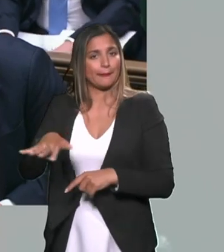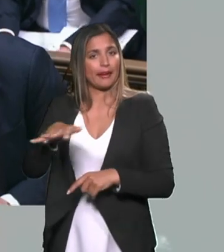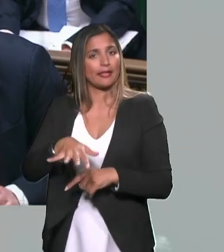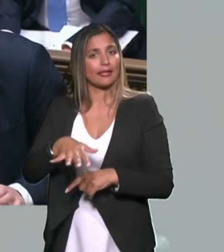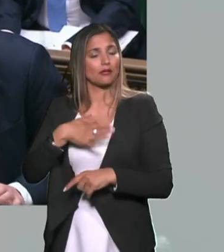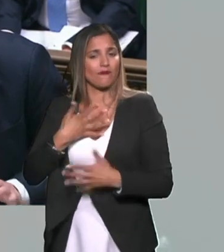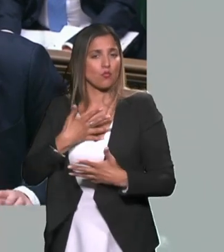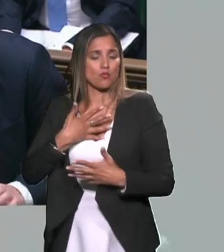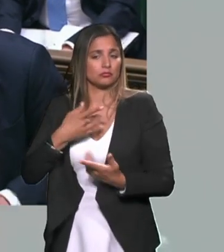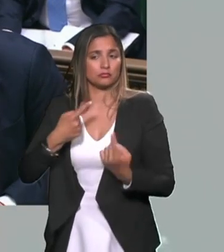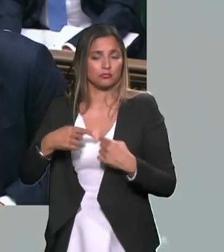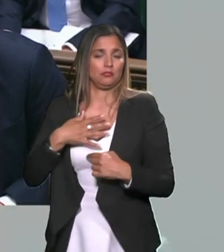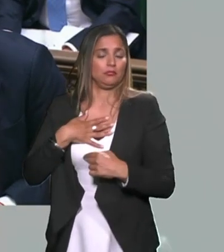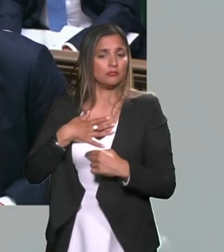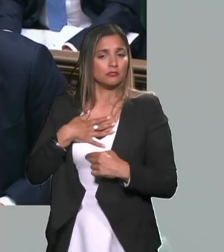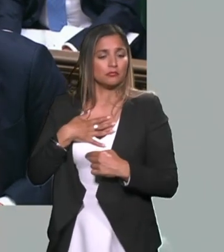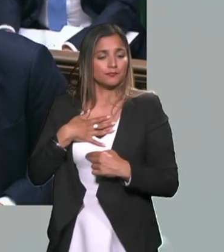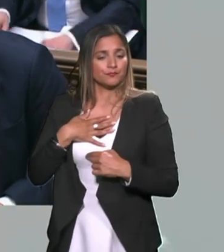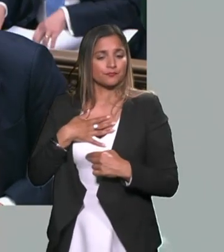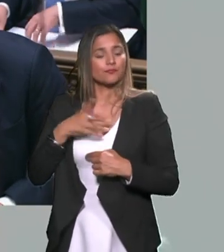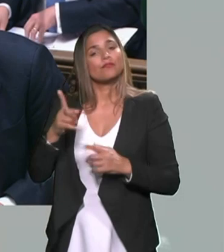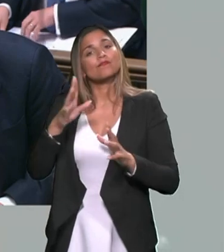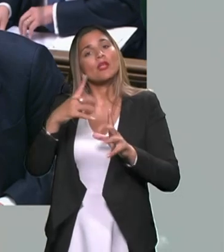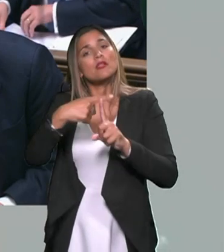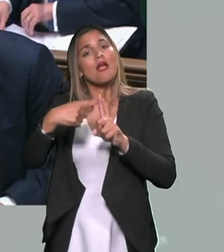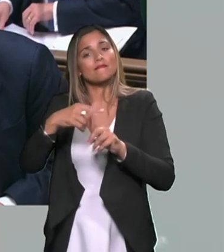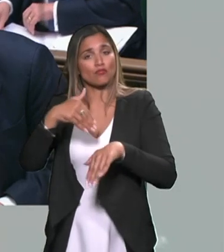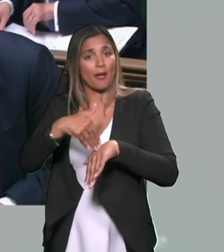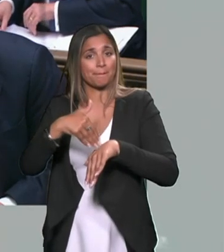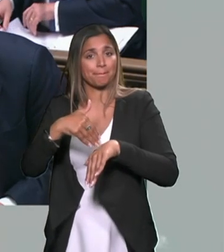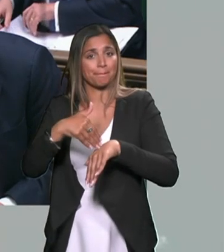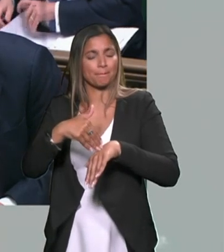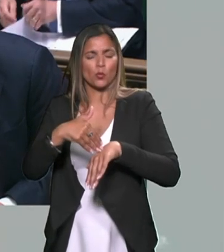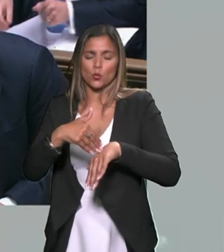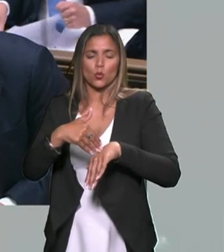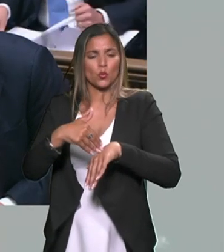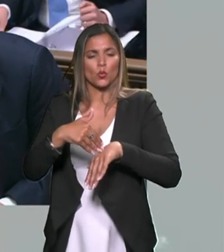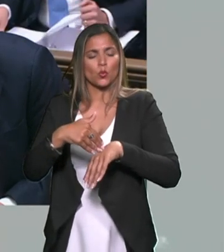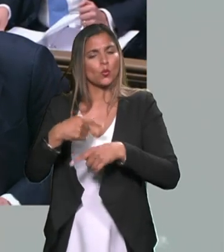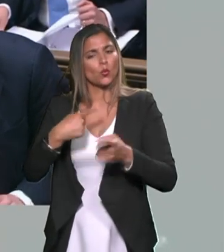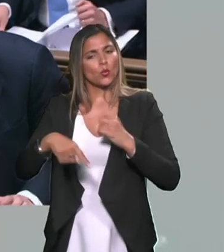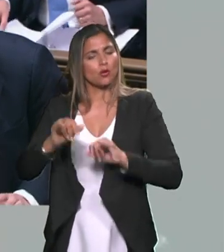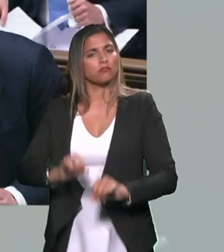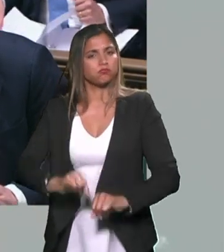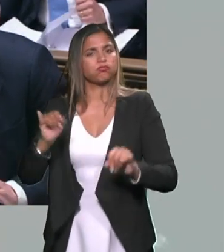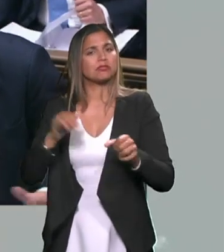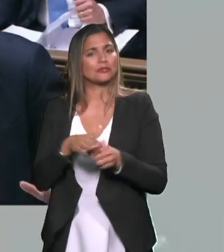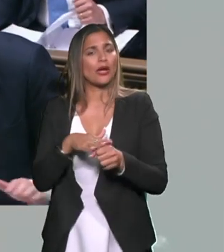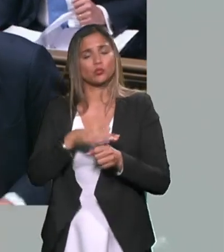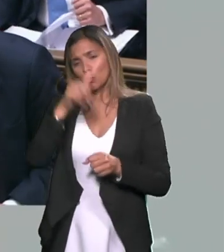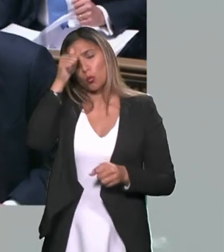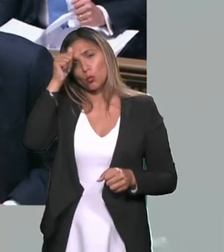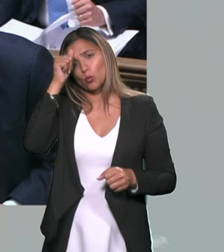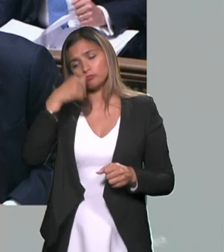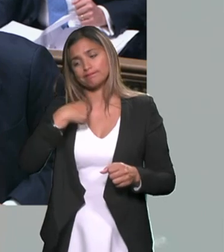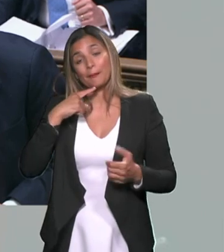her family. On knife crime, it is a scourge, Mr. Speaker, and I believe there are many different